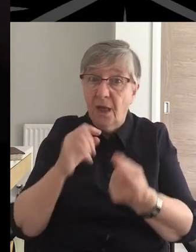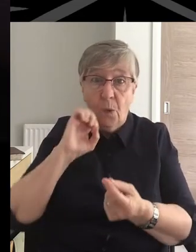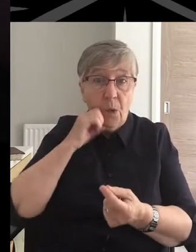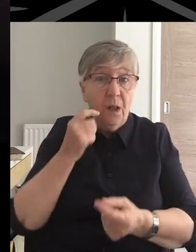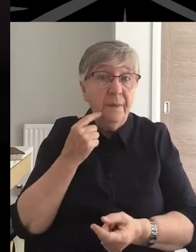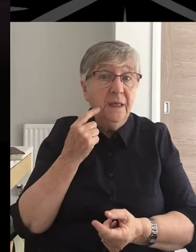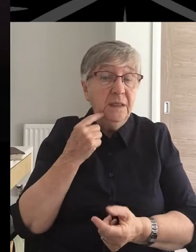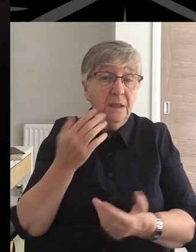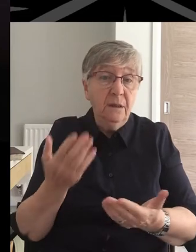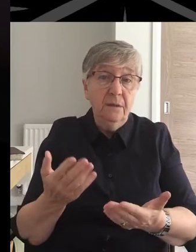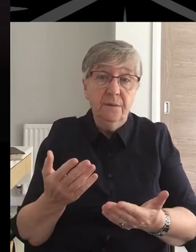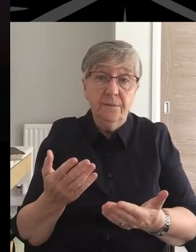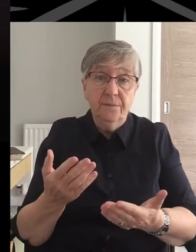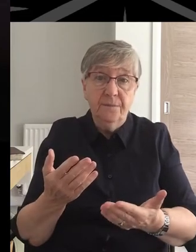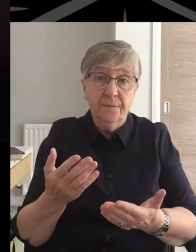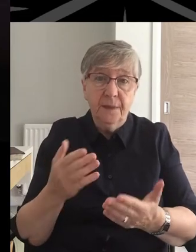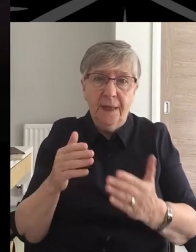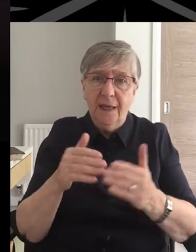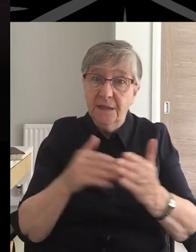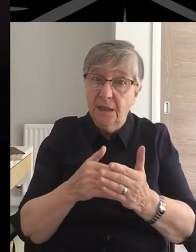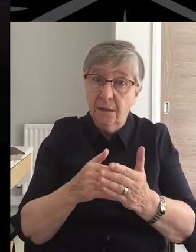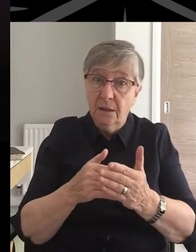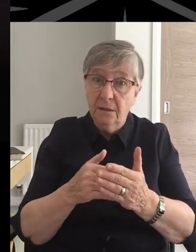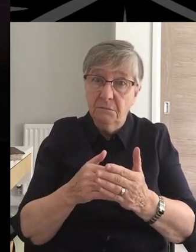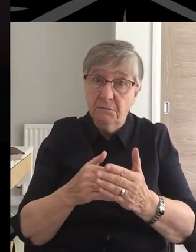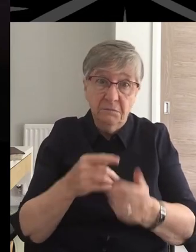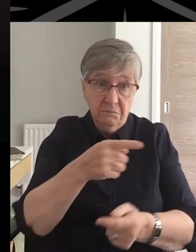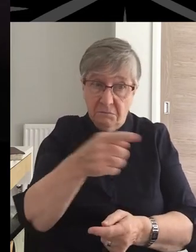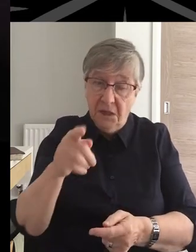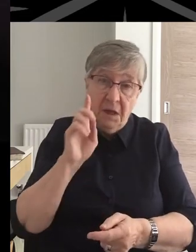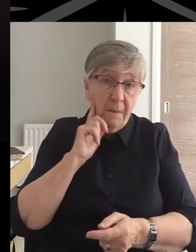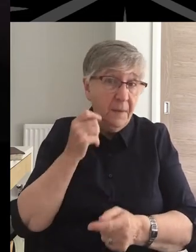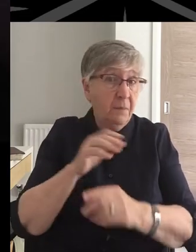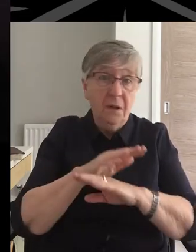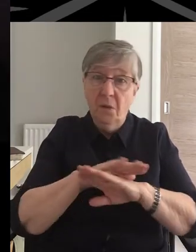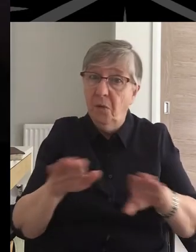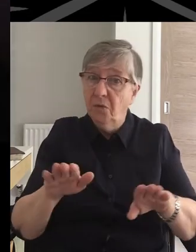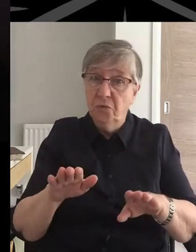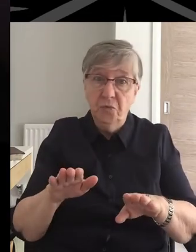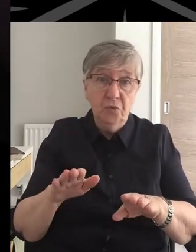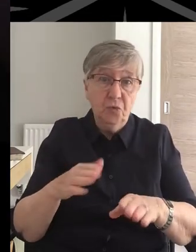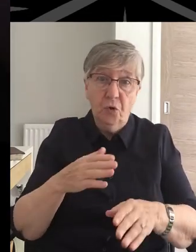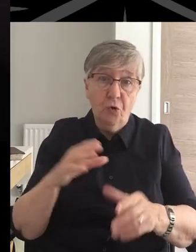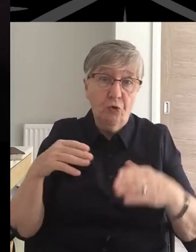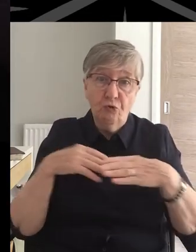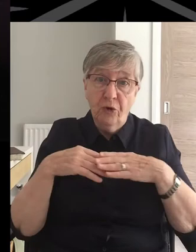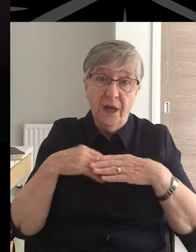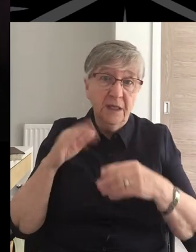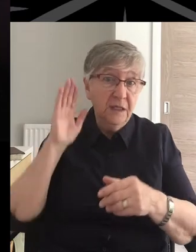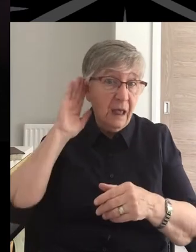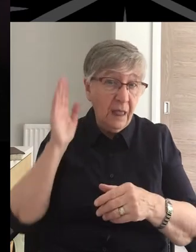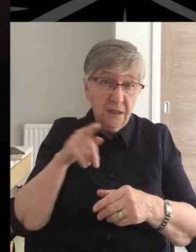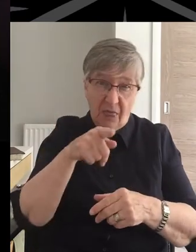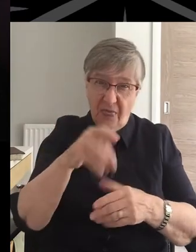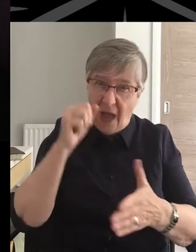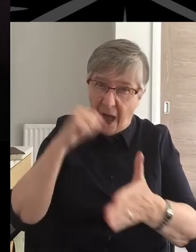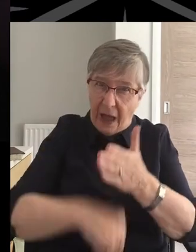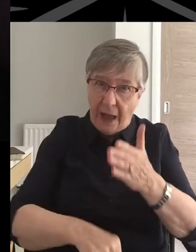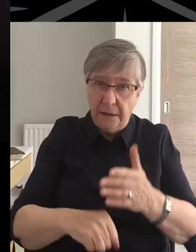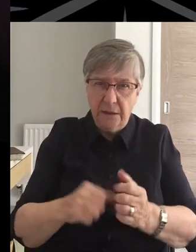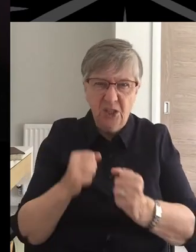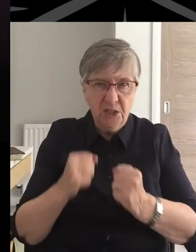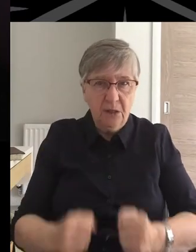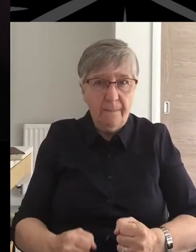easily. Ezekiel, you're not going to be appreciated. People are, verse 7 of chapter 3, hardened and